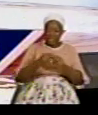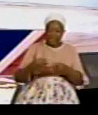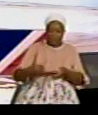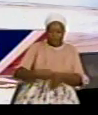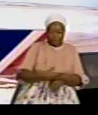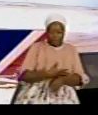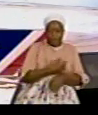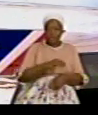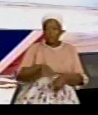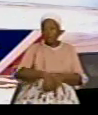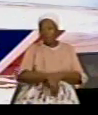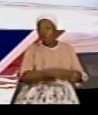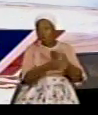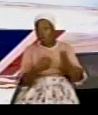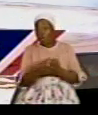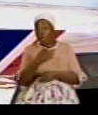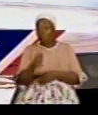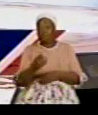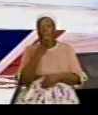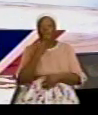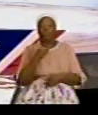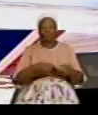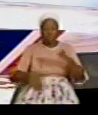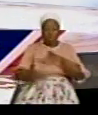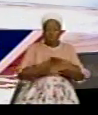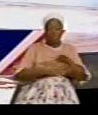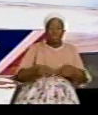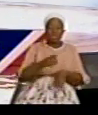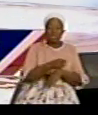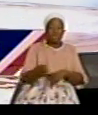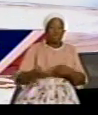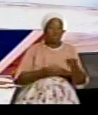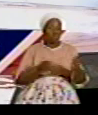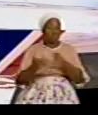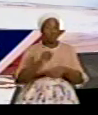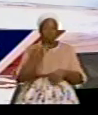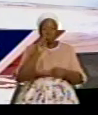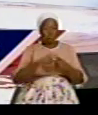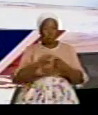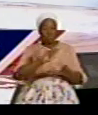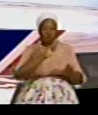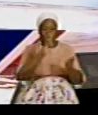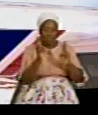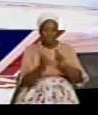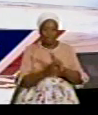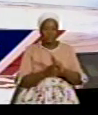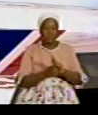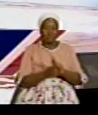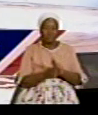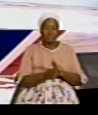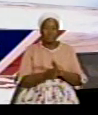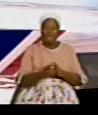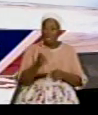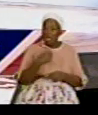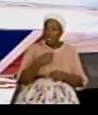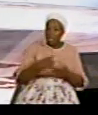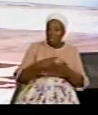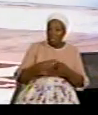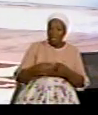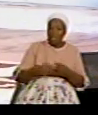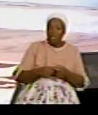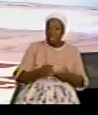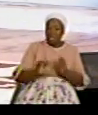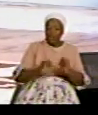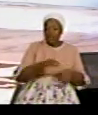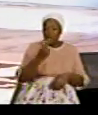influenced all the Jews under their control not to repent. And if anyone